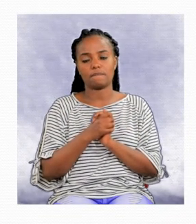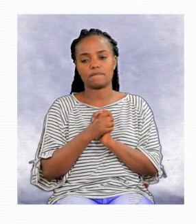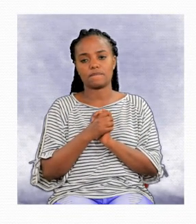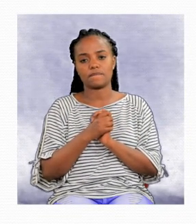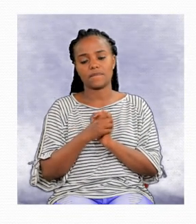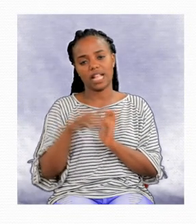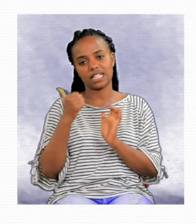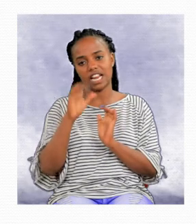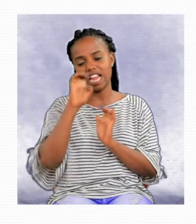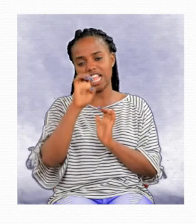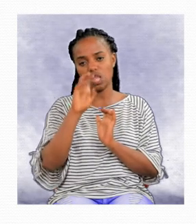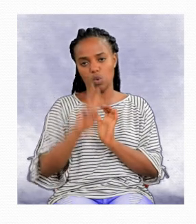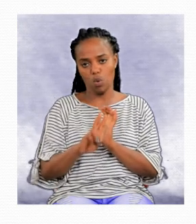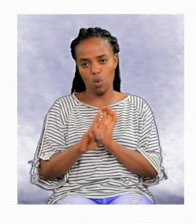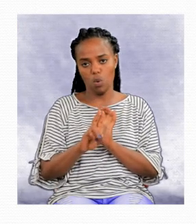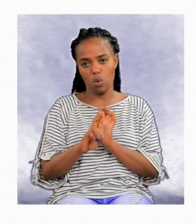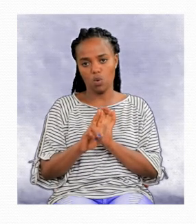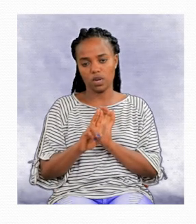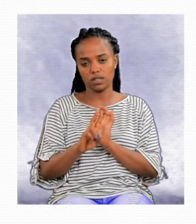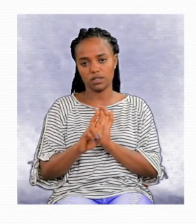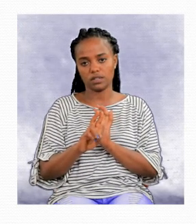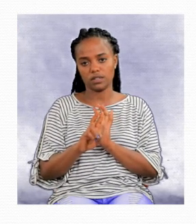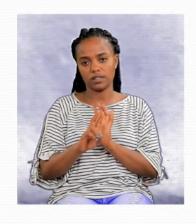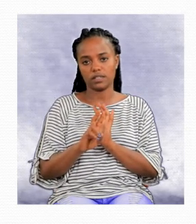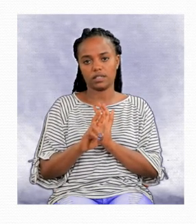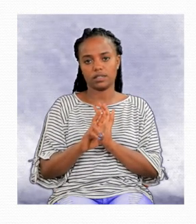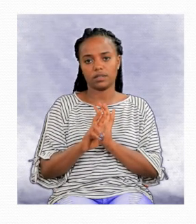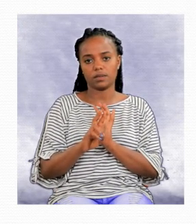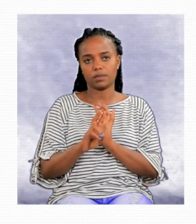and another event 2